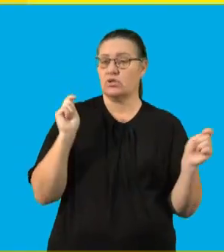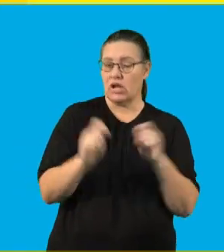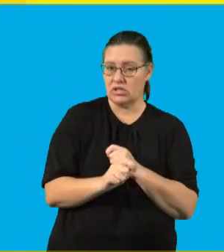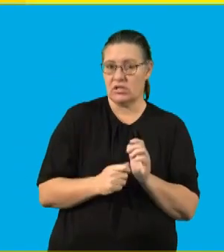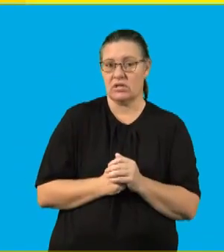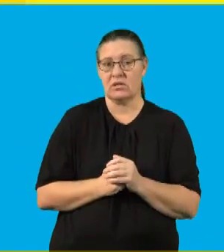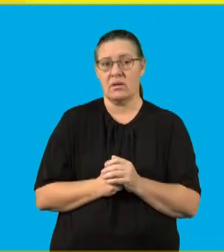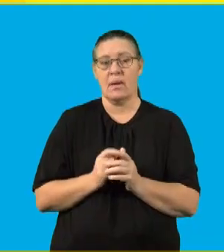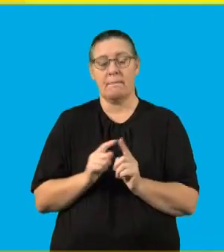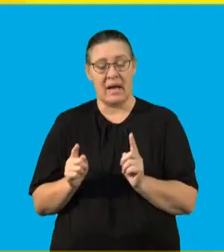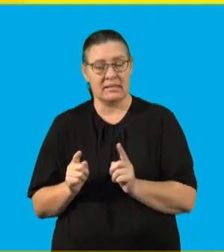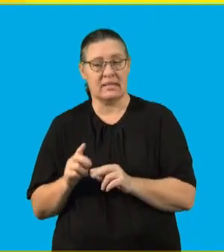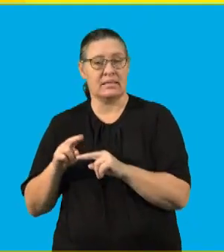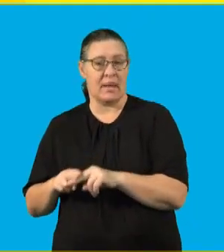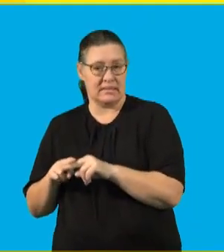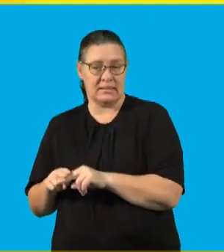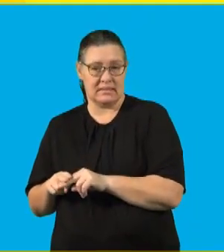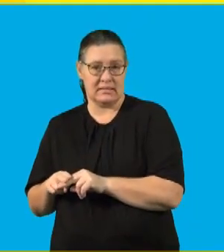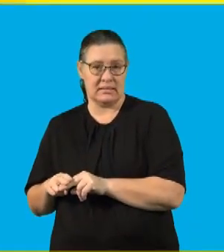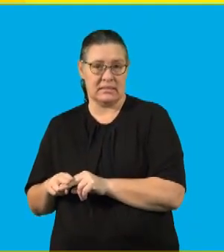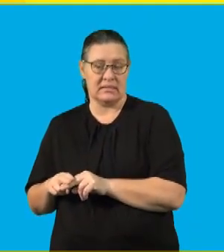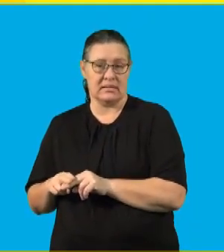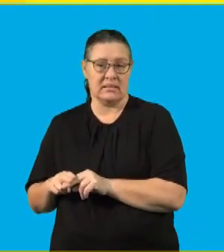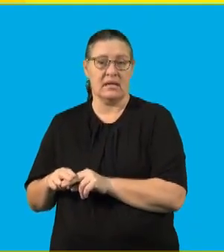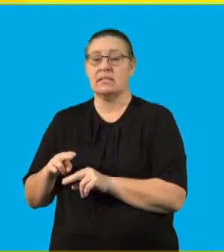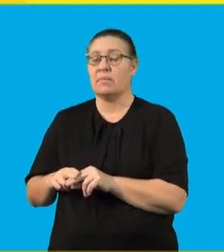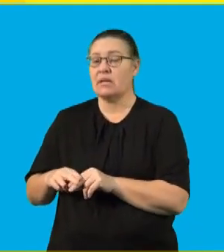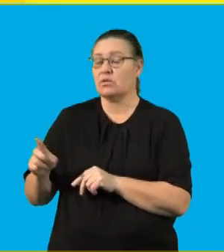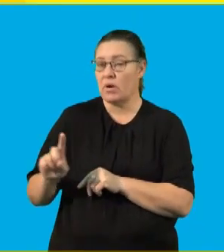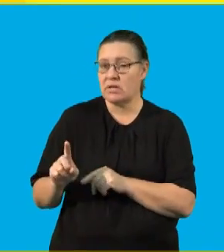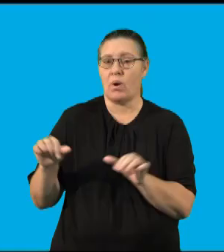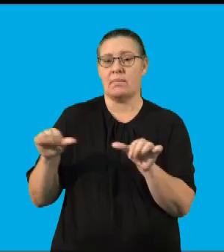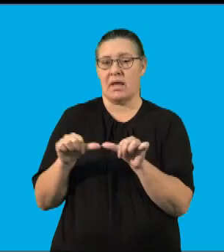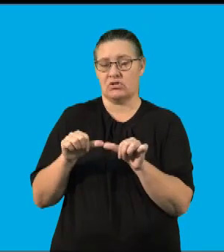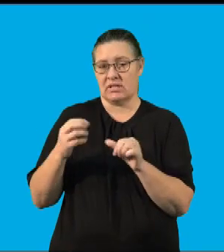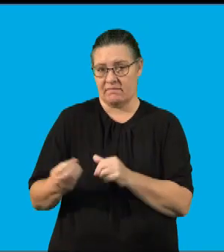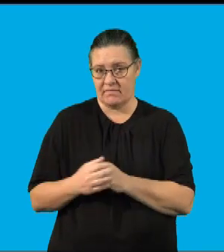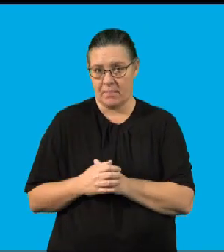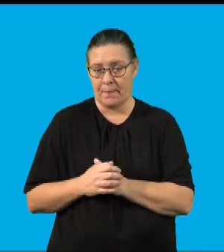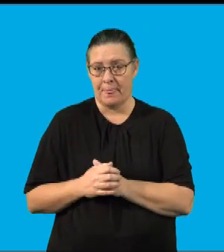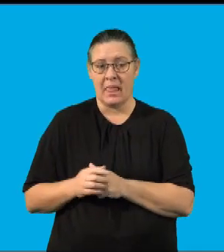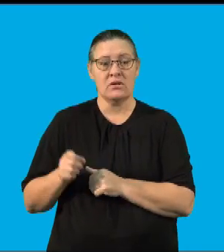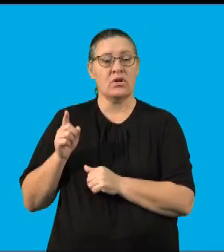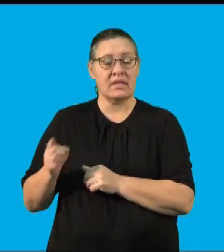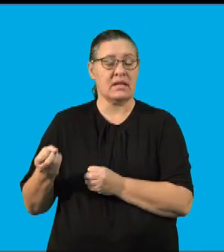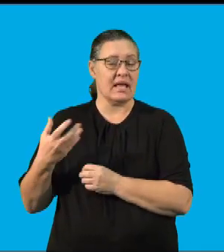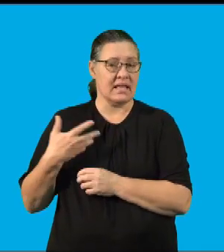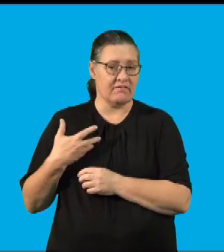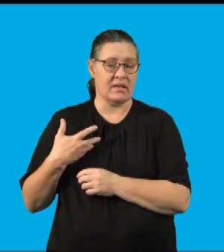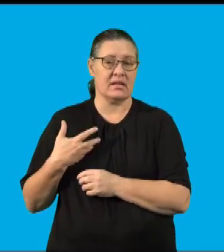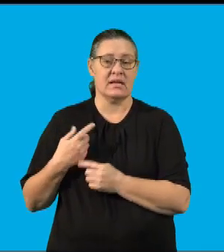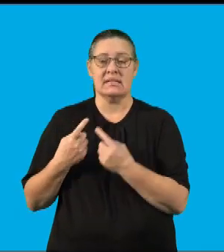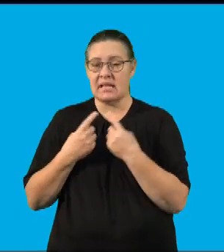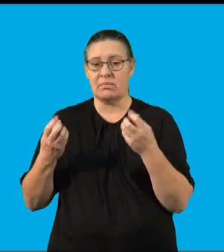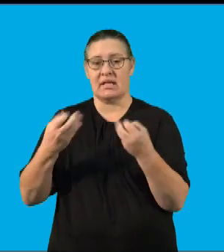So what is changed is going to be the chain length, but what is dependent? Remember, dependent, it is what is measured. So this is going to